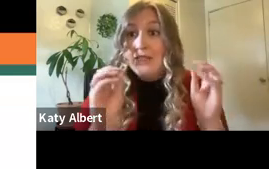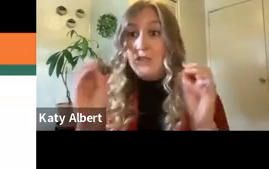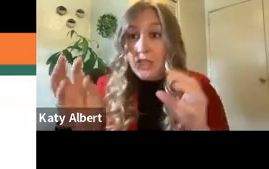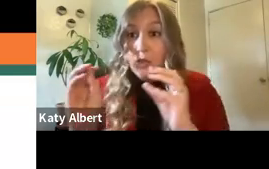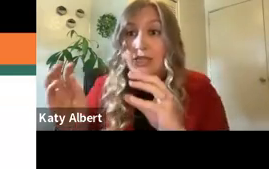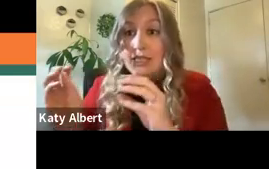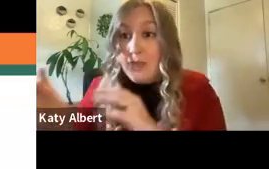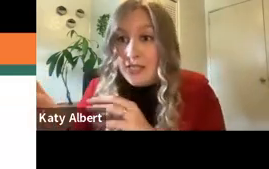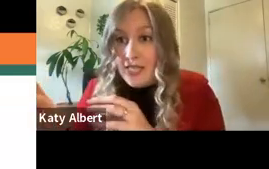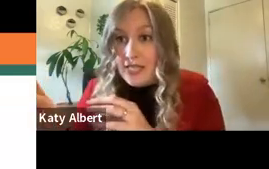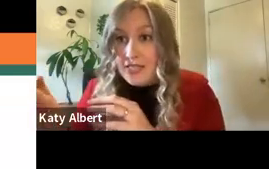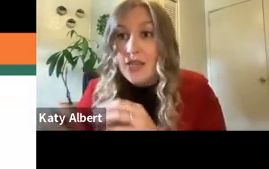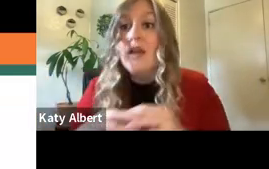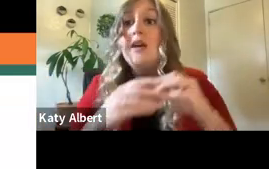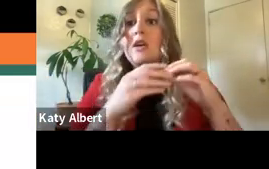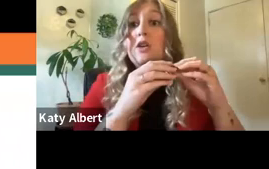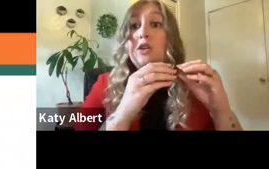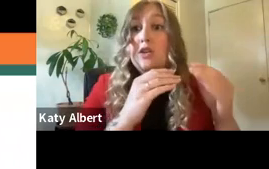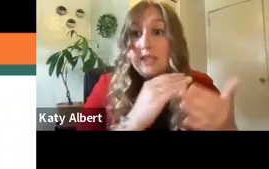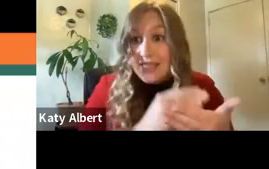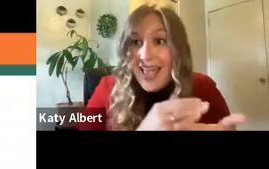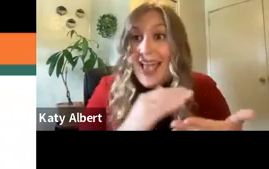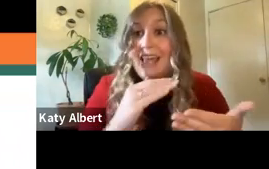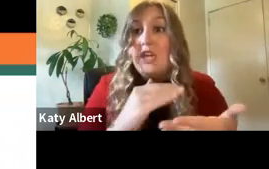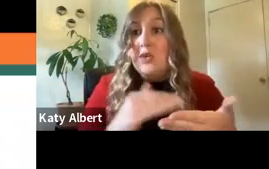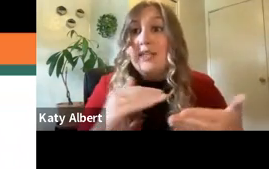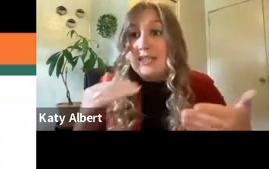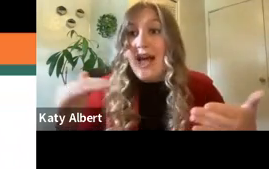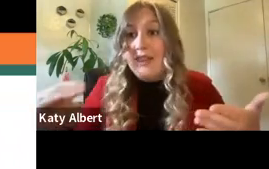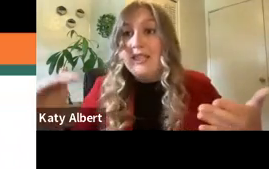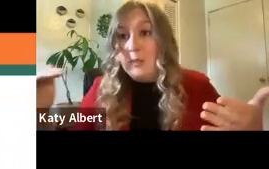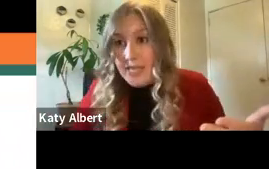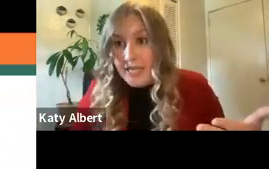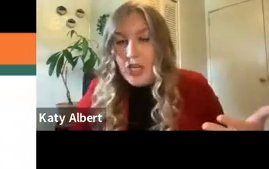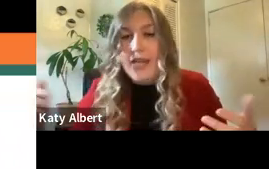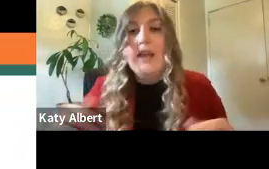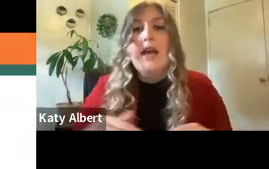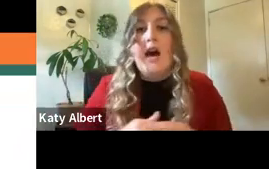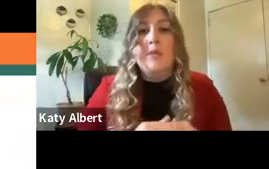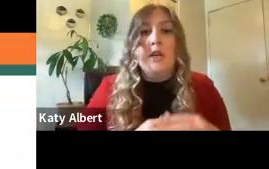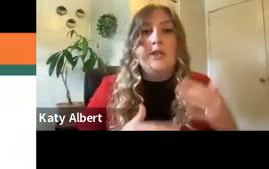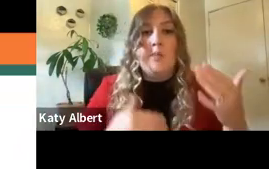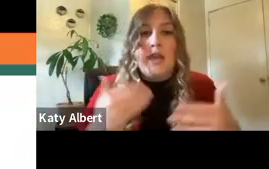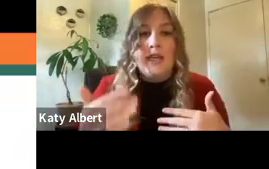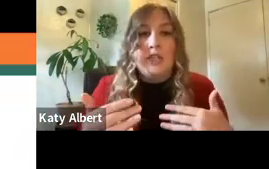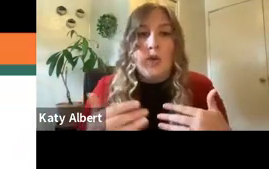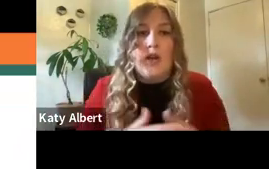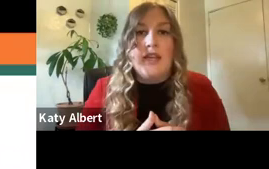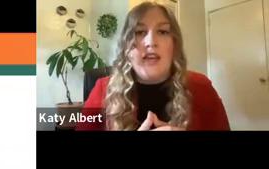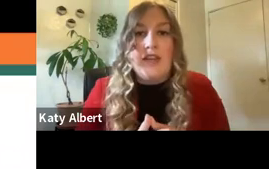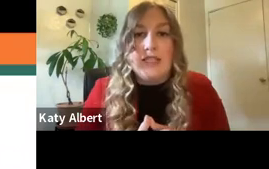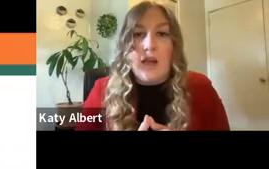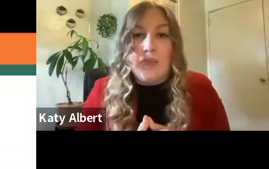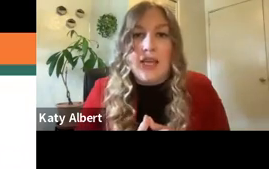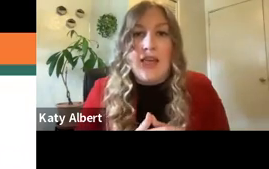attention parents of children with disabilities, today you can sign this petition, so making sure